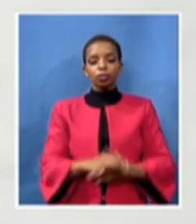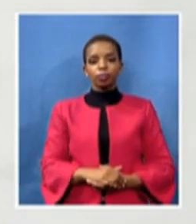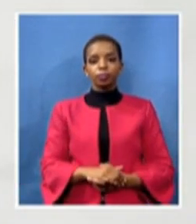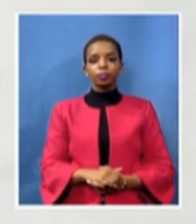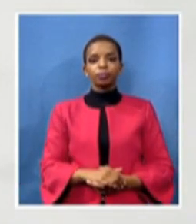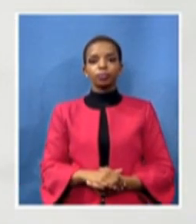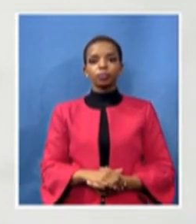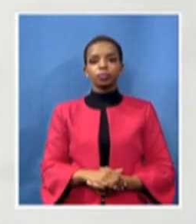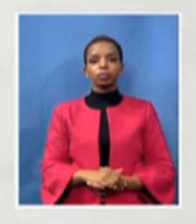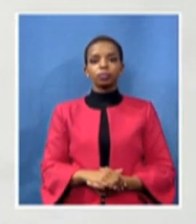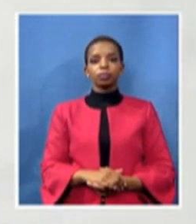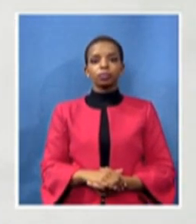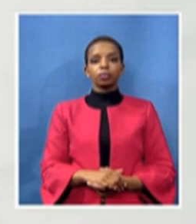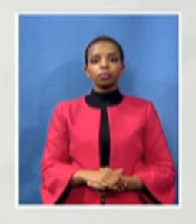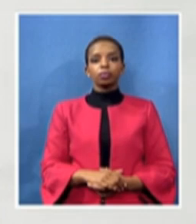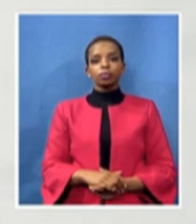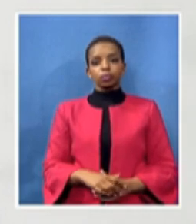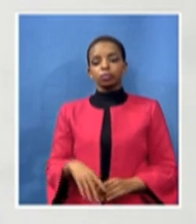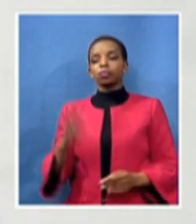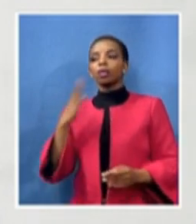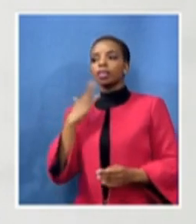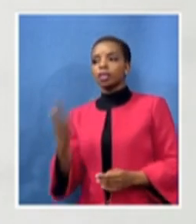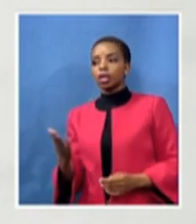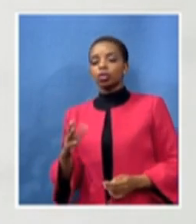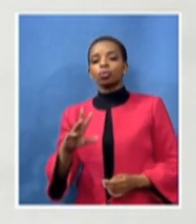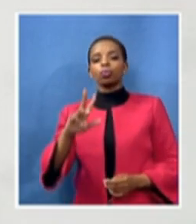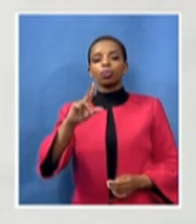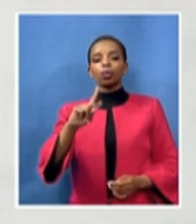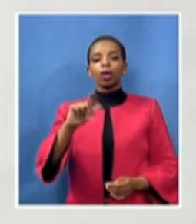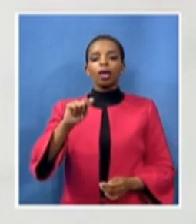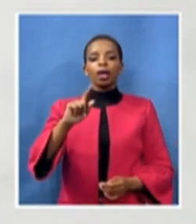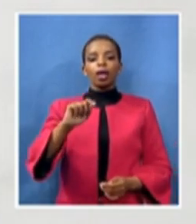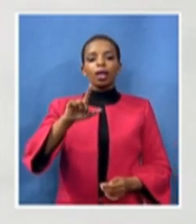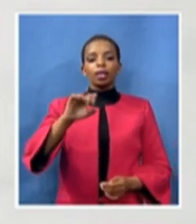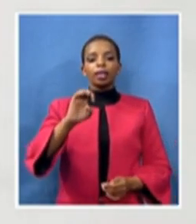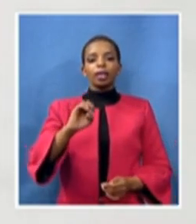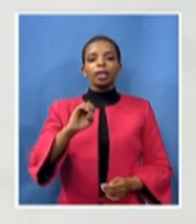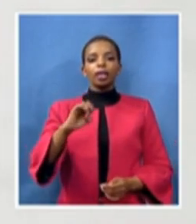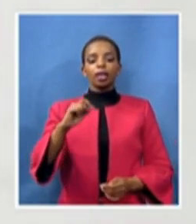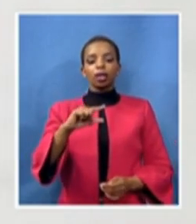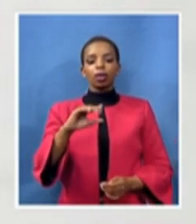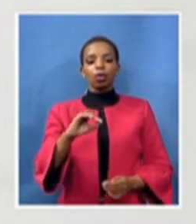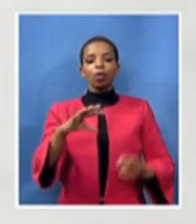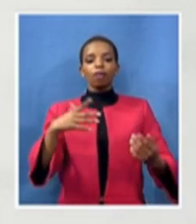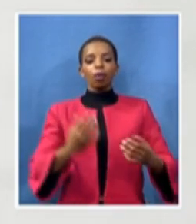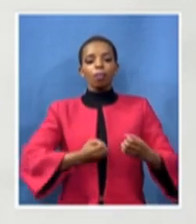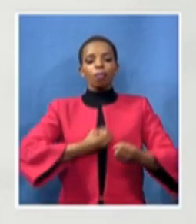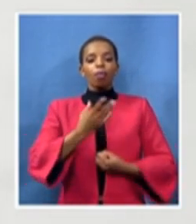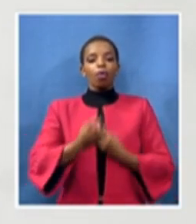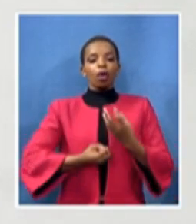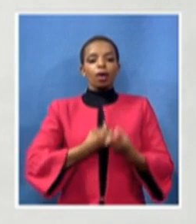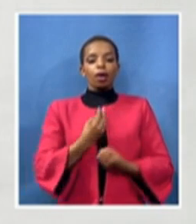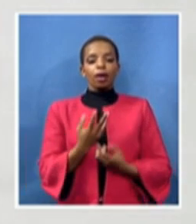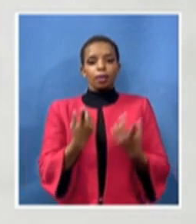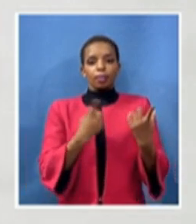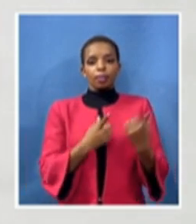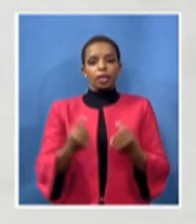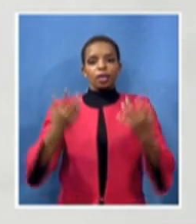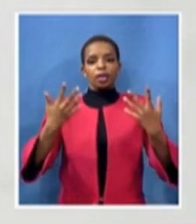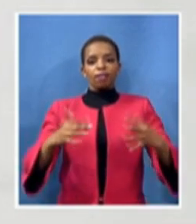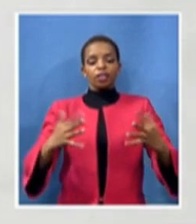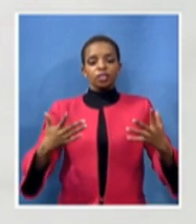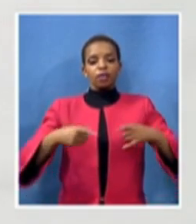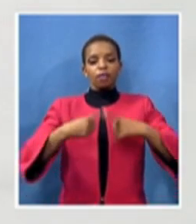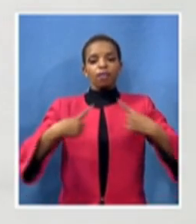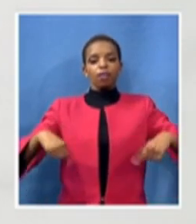that beautiful, moving poem that you've just delivered for us. And thank you to Judy Zainman for